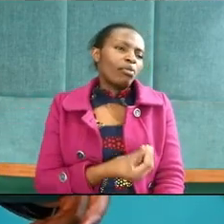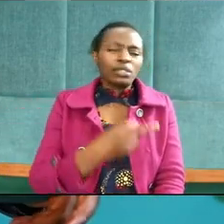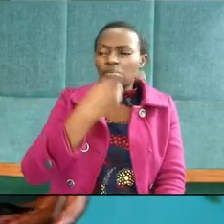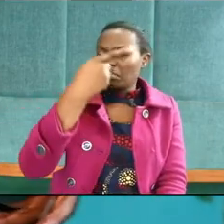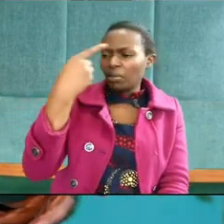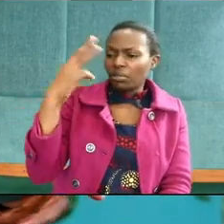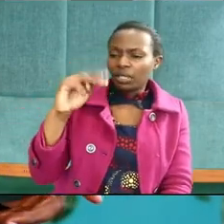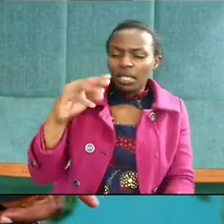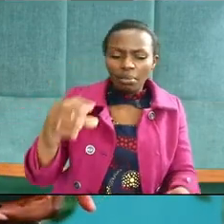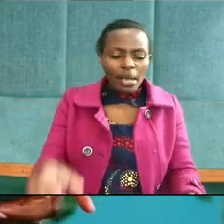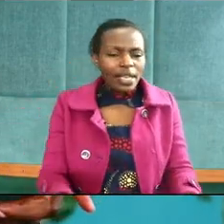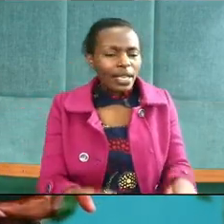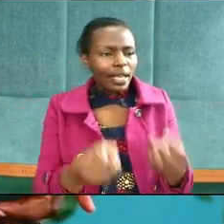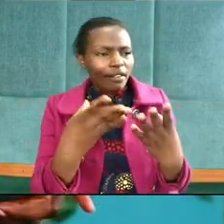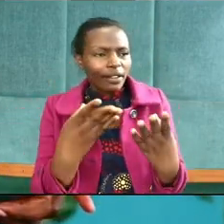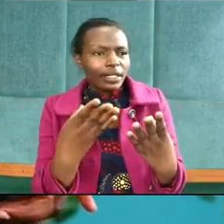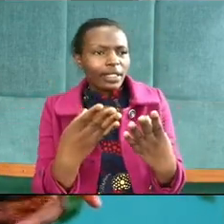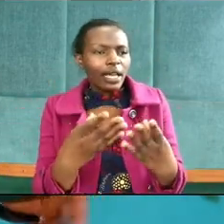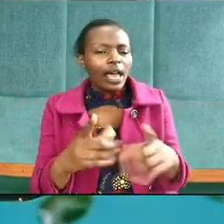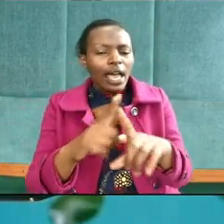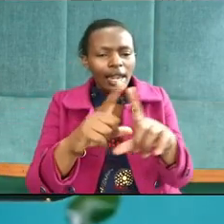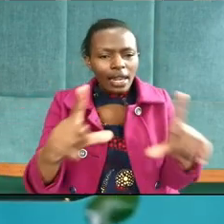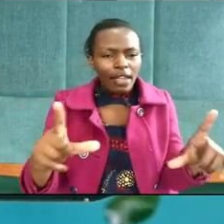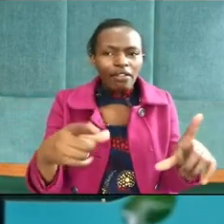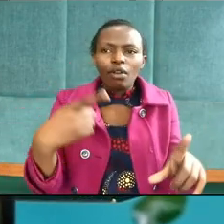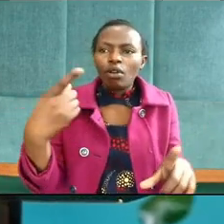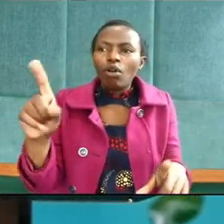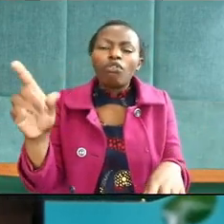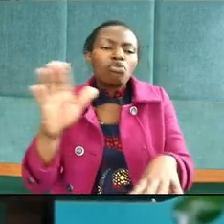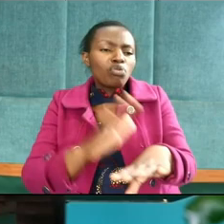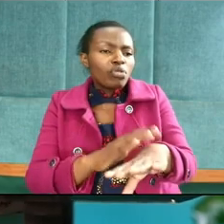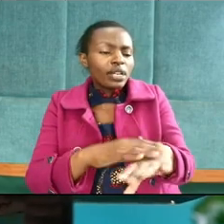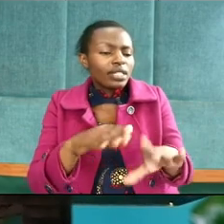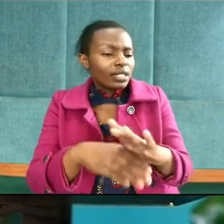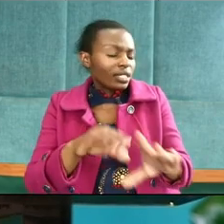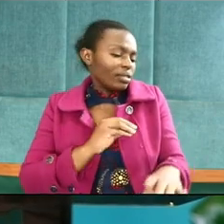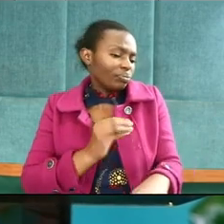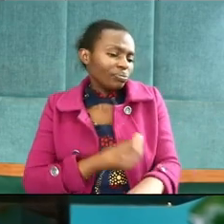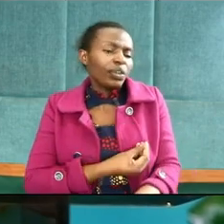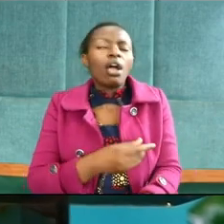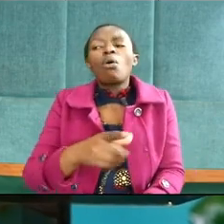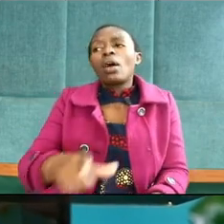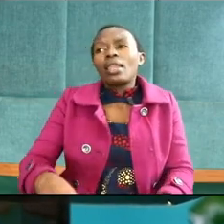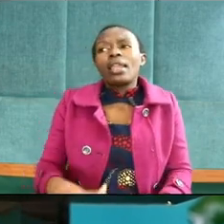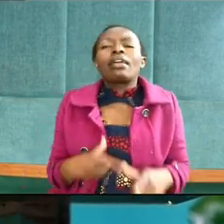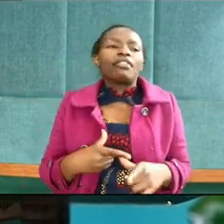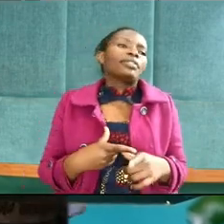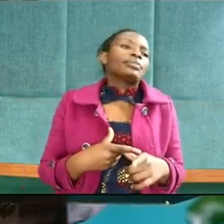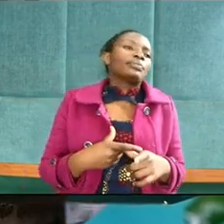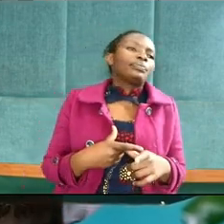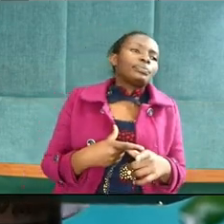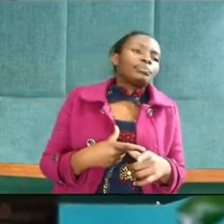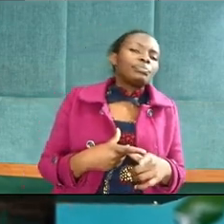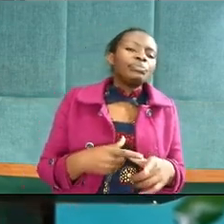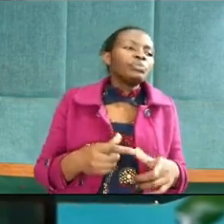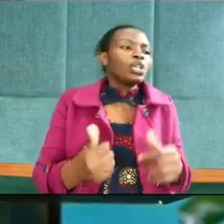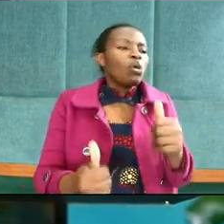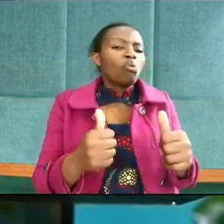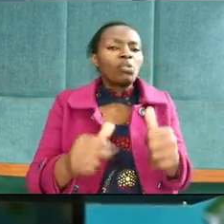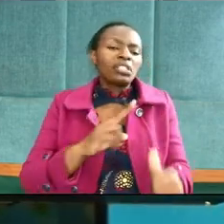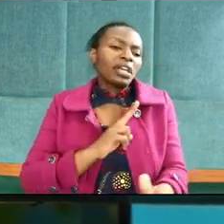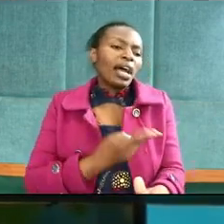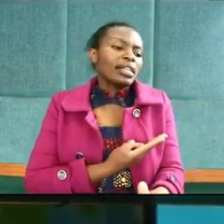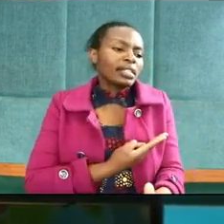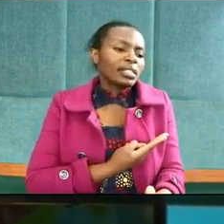level of sanity in our lives, which if we did not have them, you see,